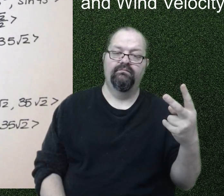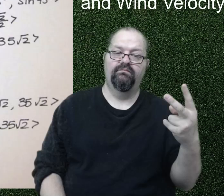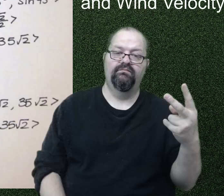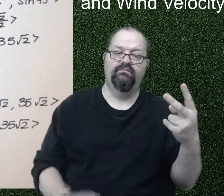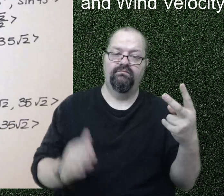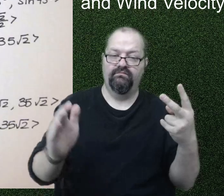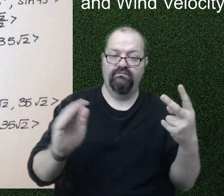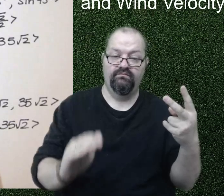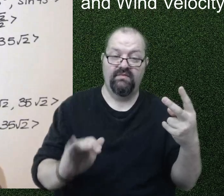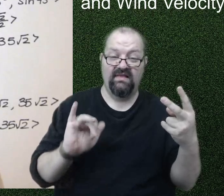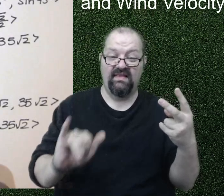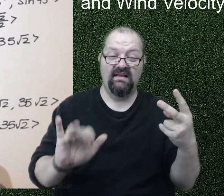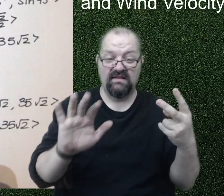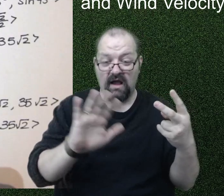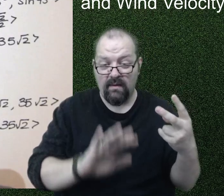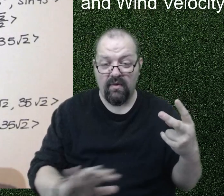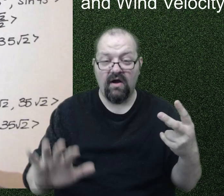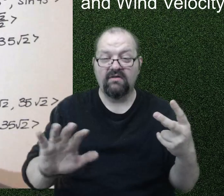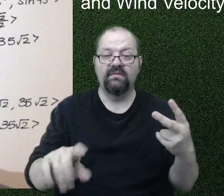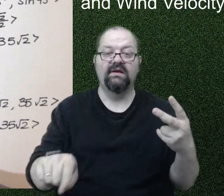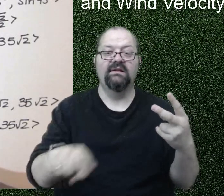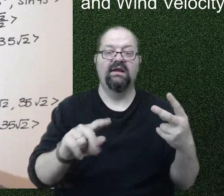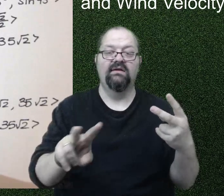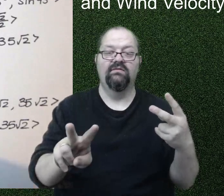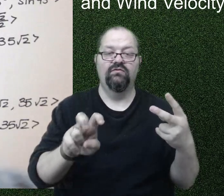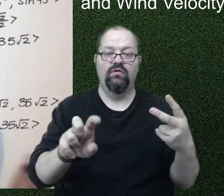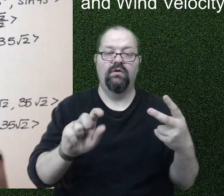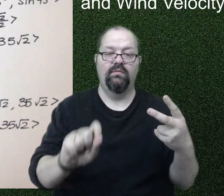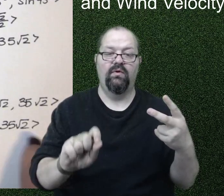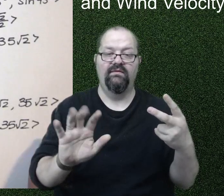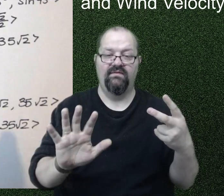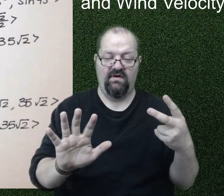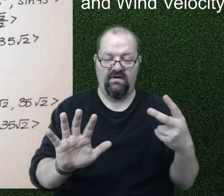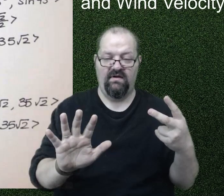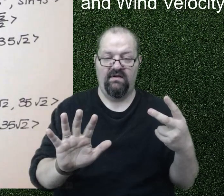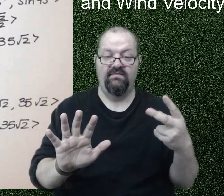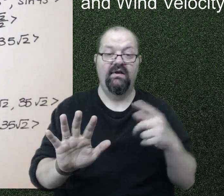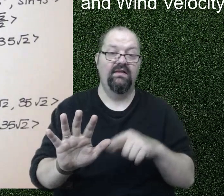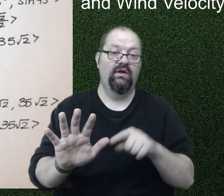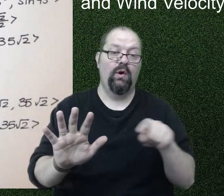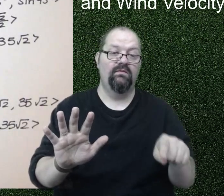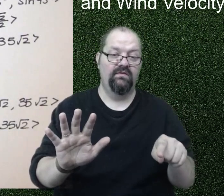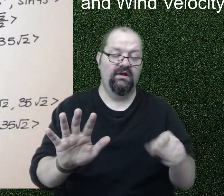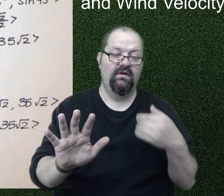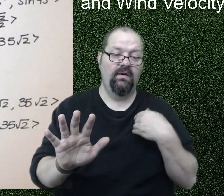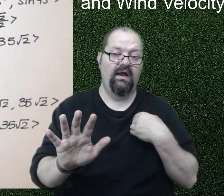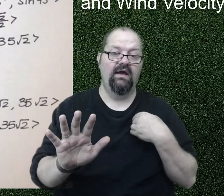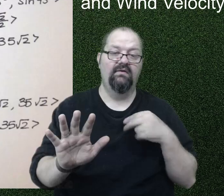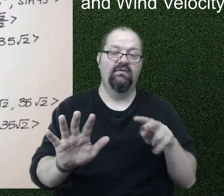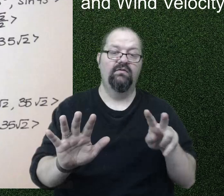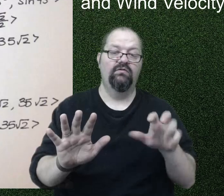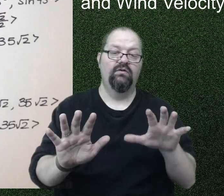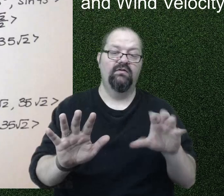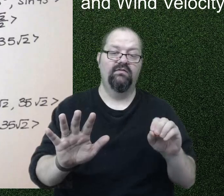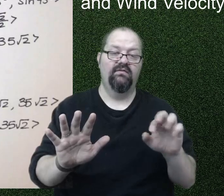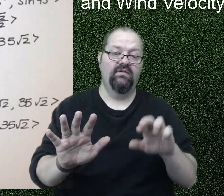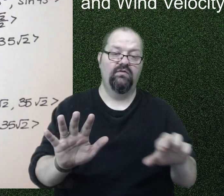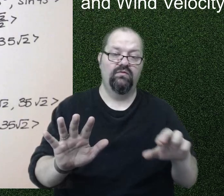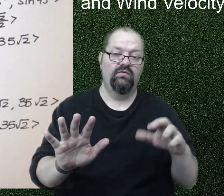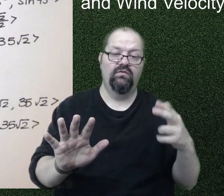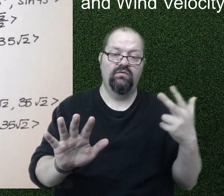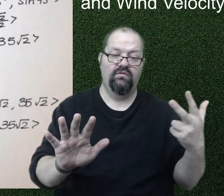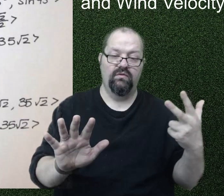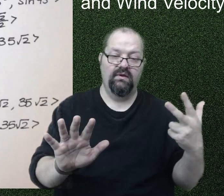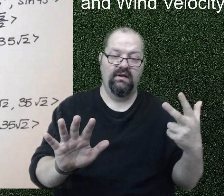It's approximately negative 200.5. And then over here I've got 250 root 3